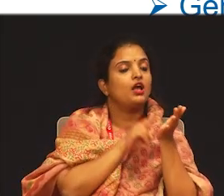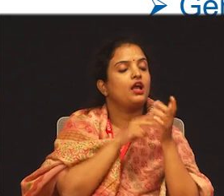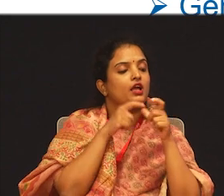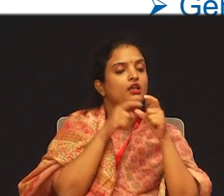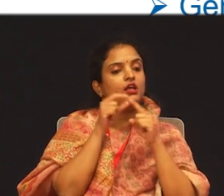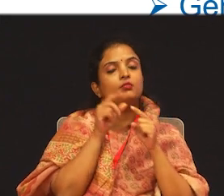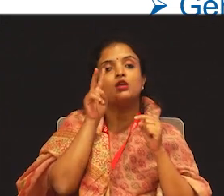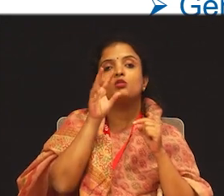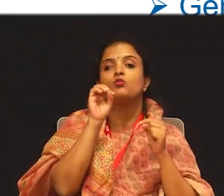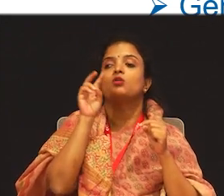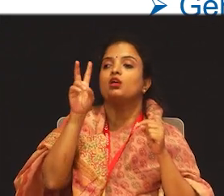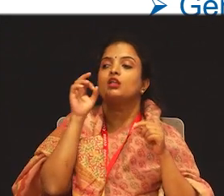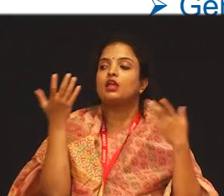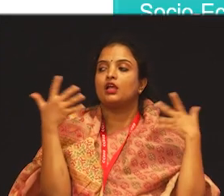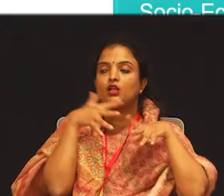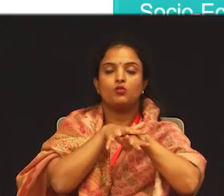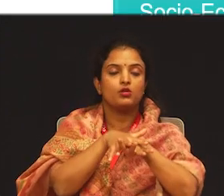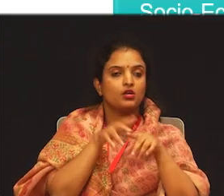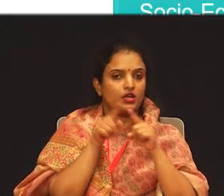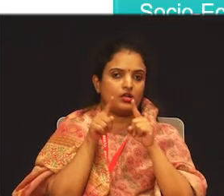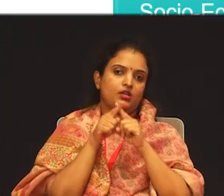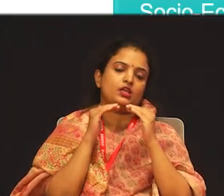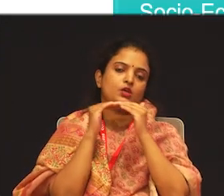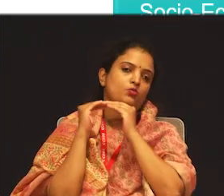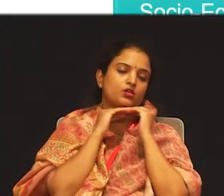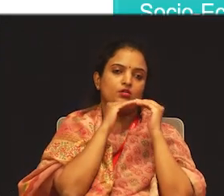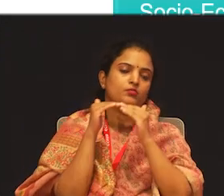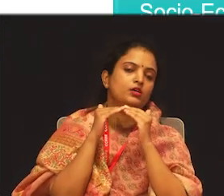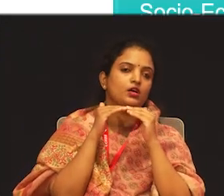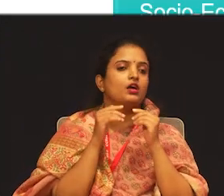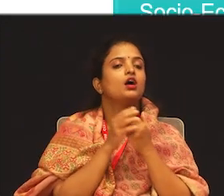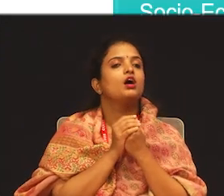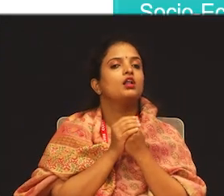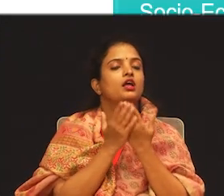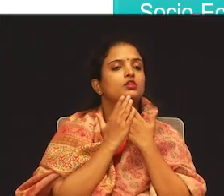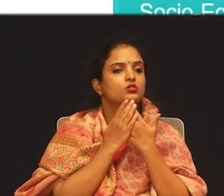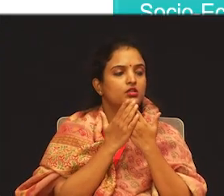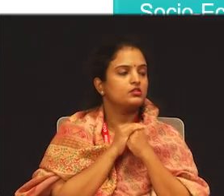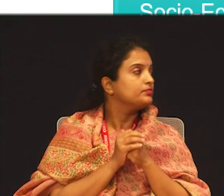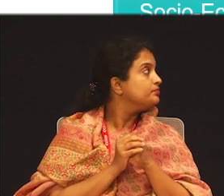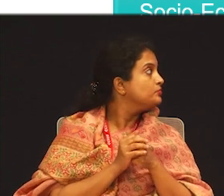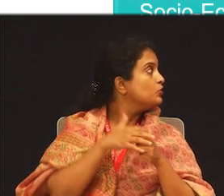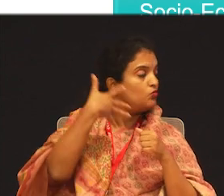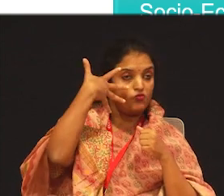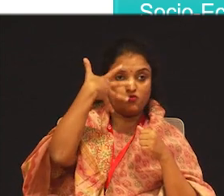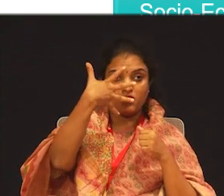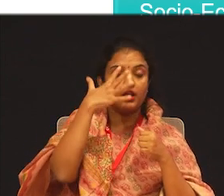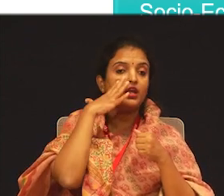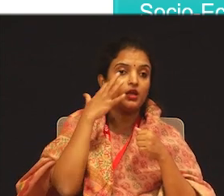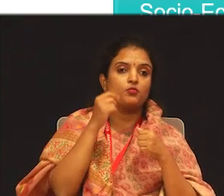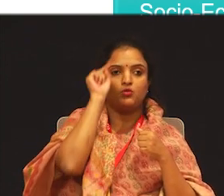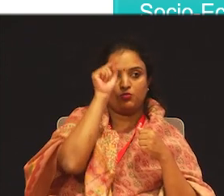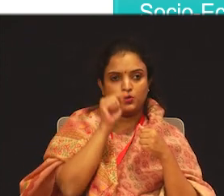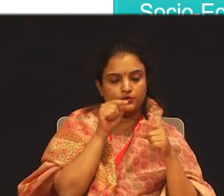recommendations related to inclusion and equitable education. So these are the 5 identities which